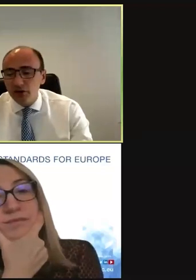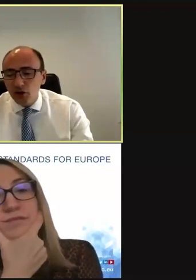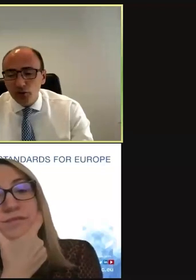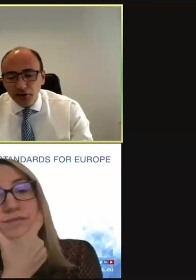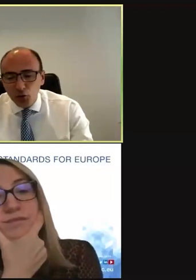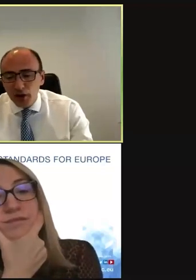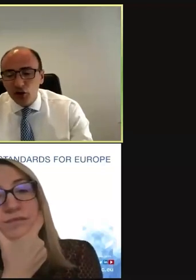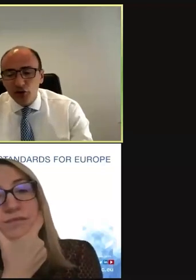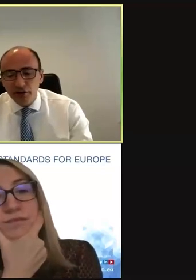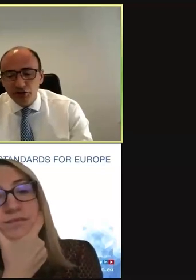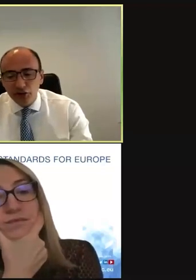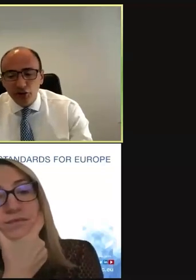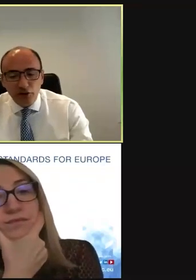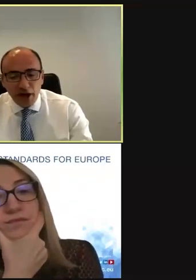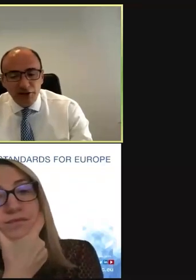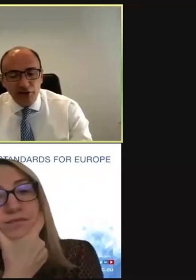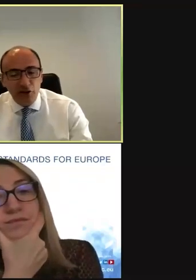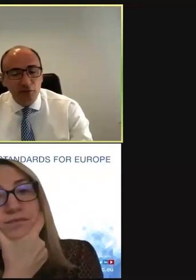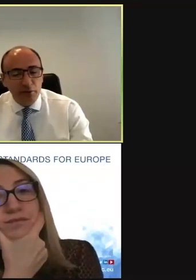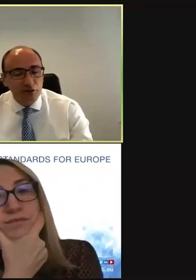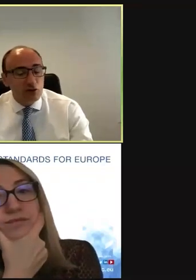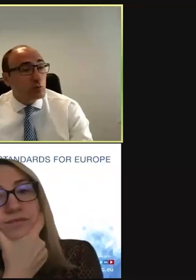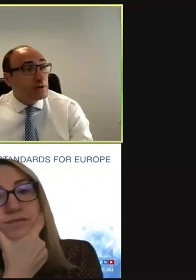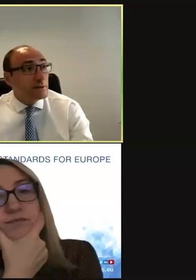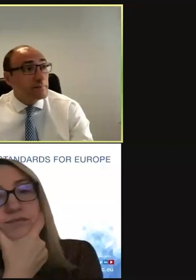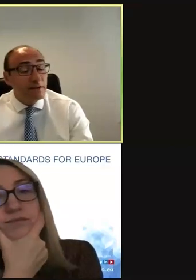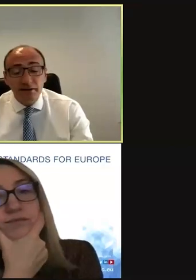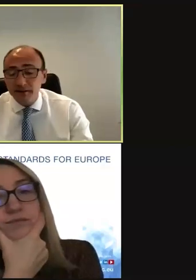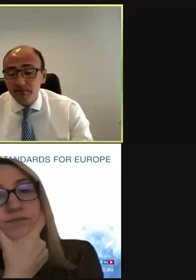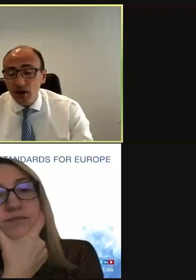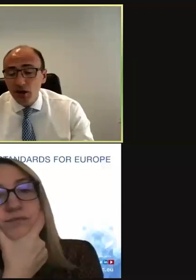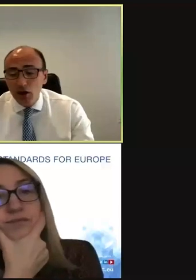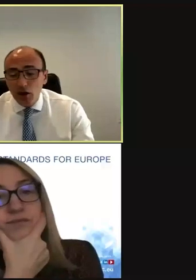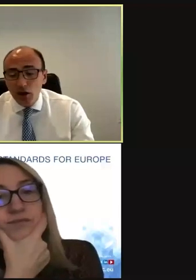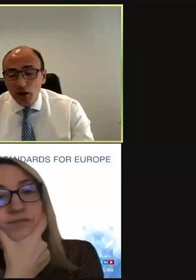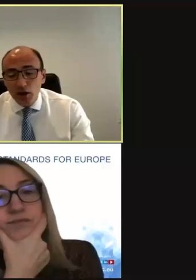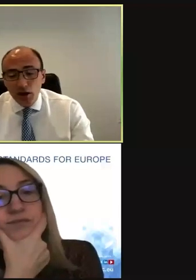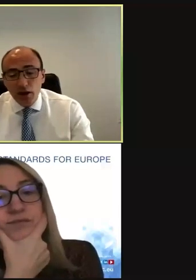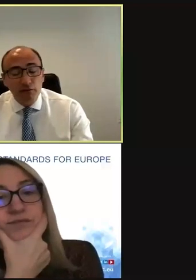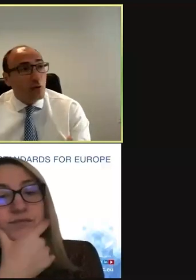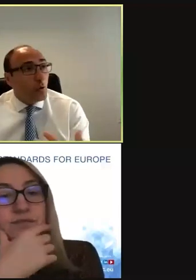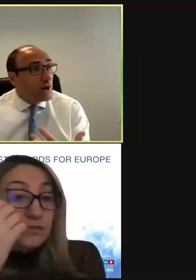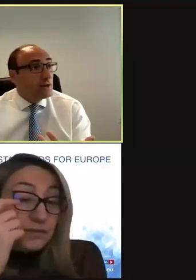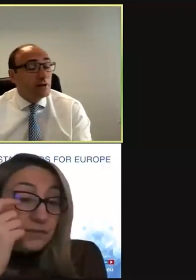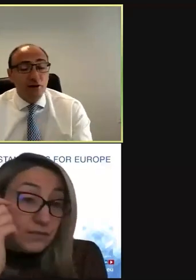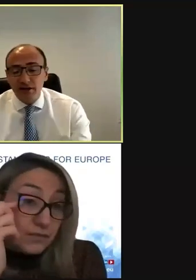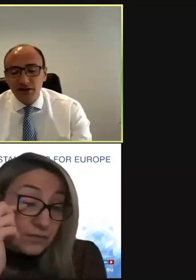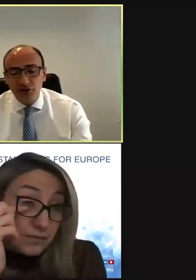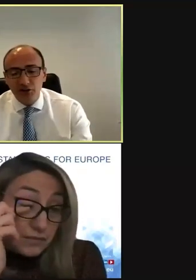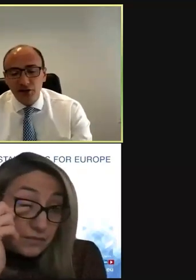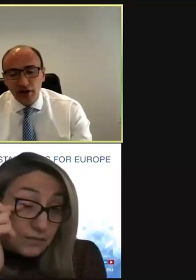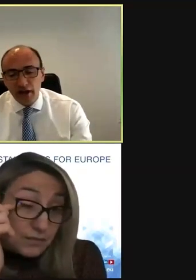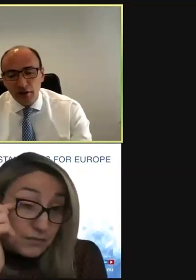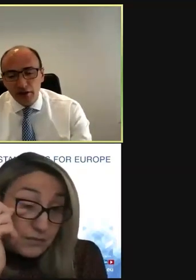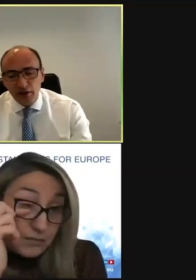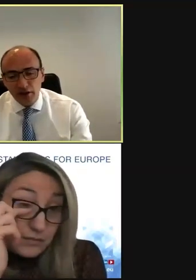implementation of the UN Convention on the Rights of Persons with Disabilities. For UNE, the